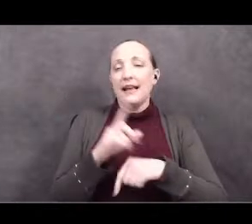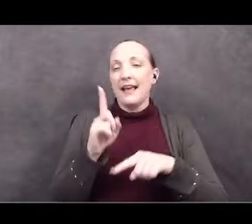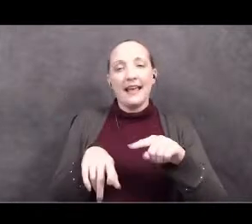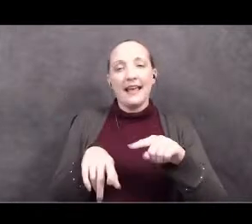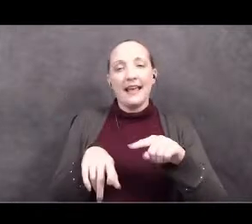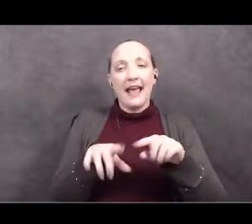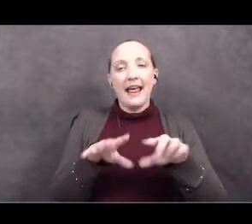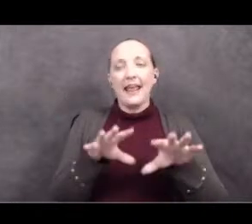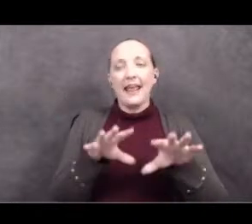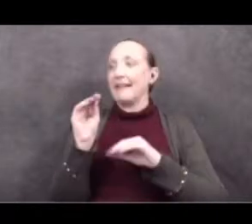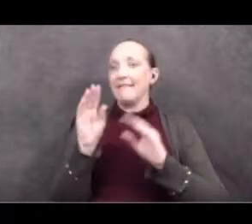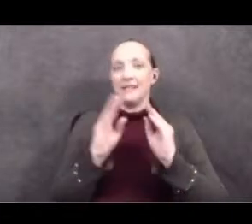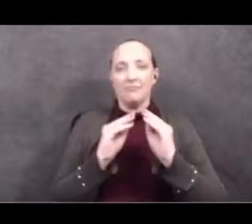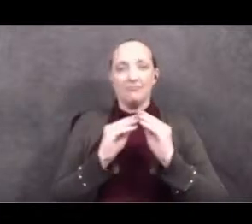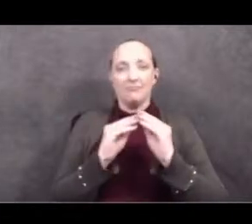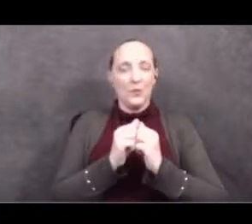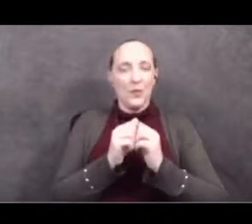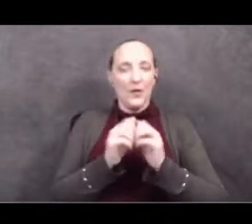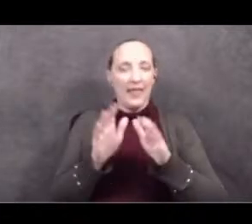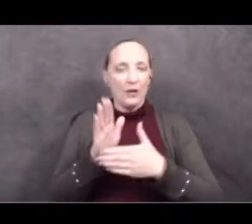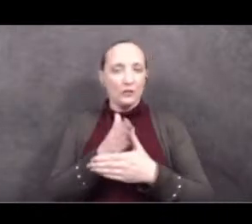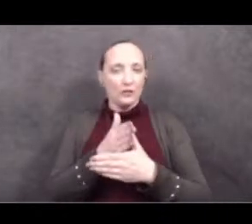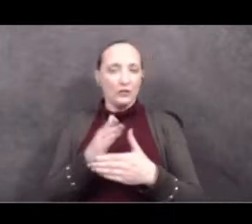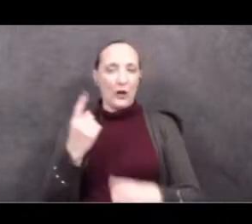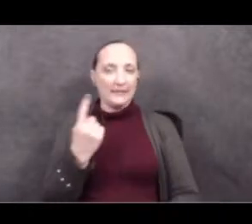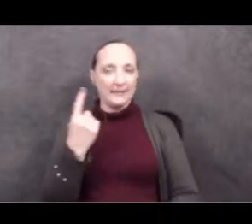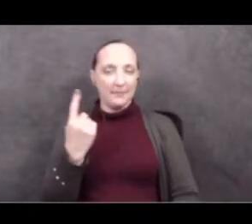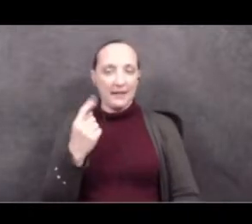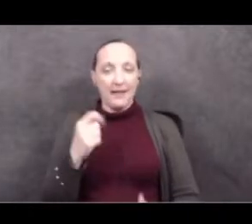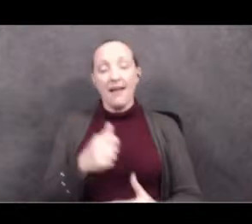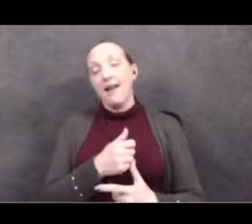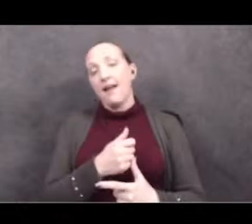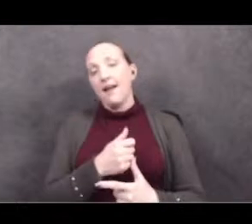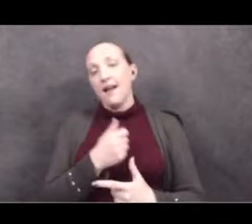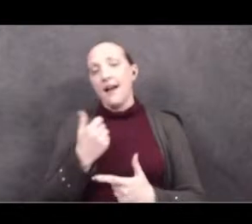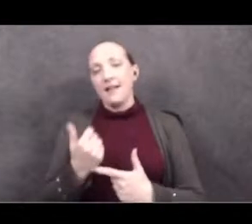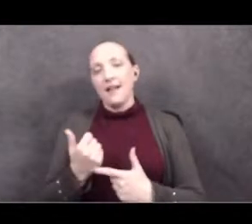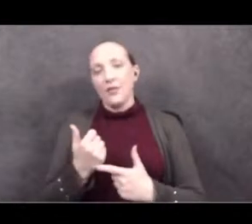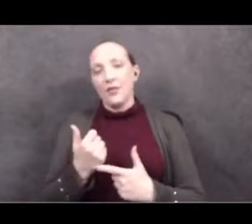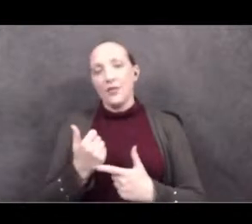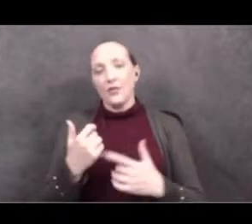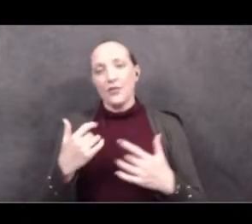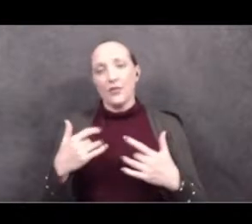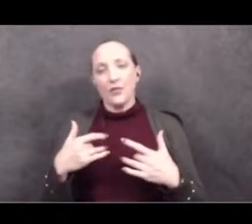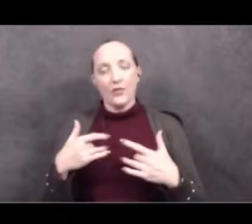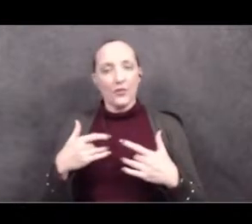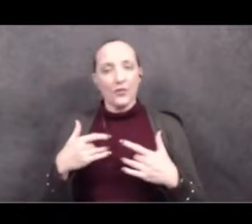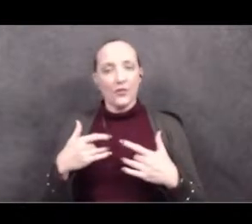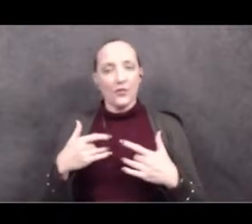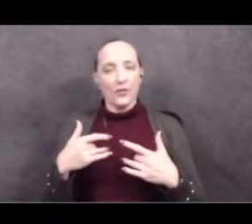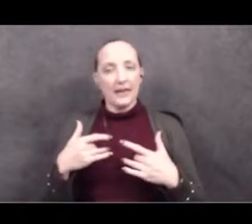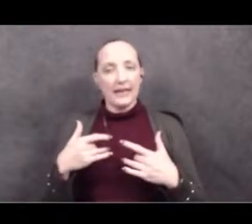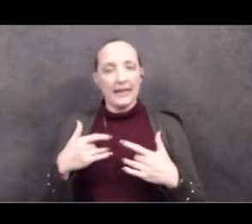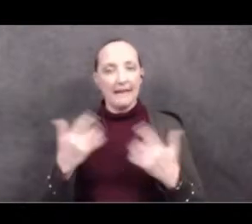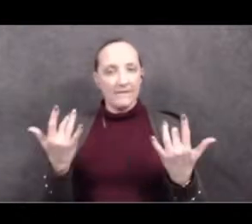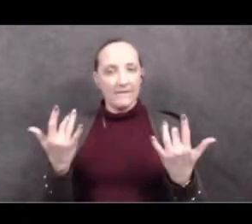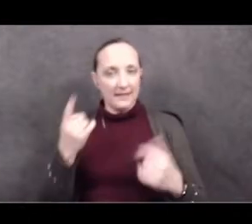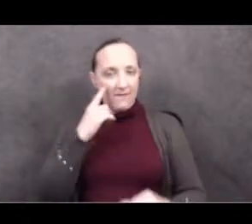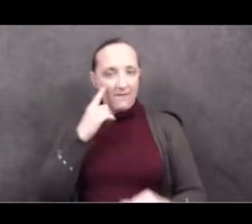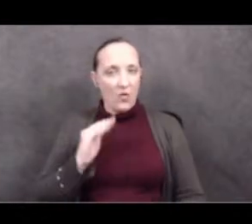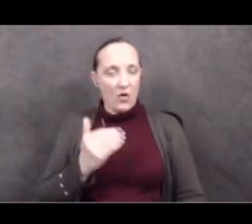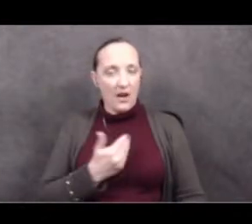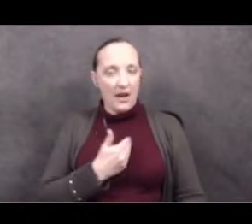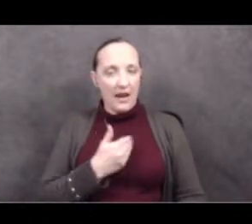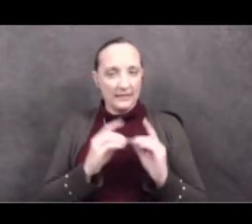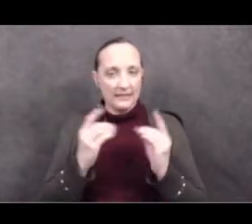without uh sharing something another event another uh uh staple to our district and